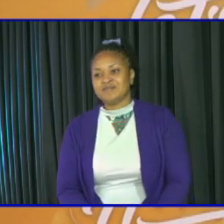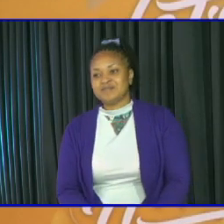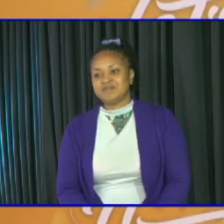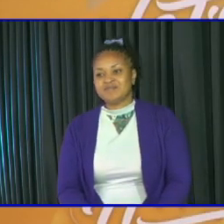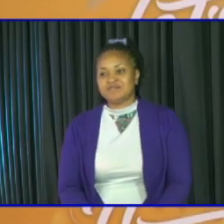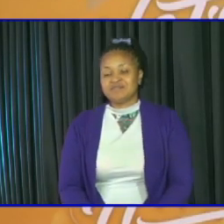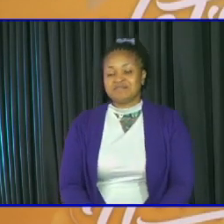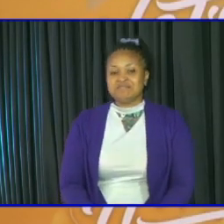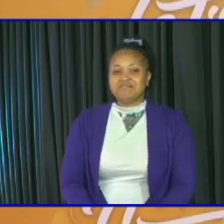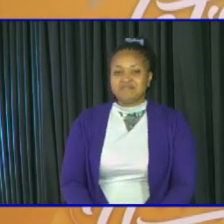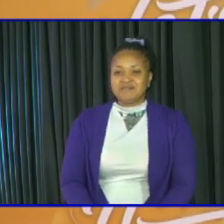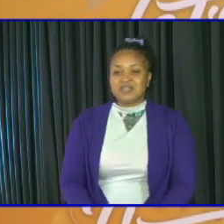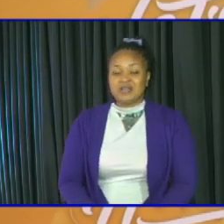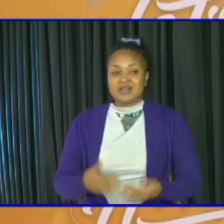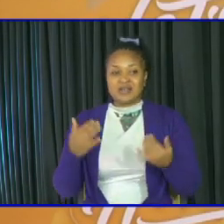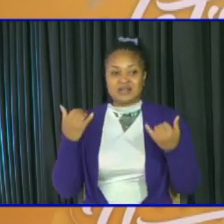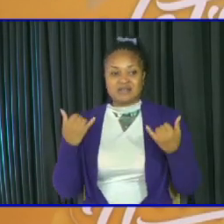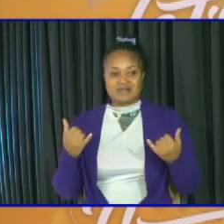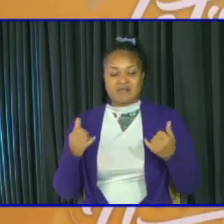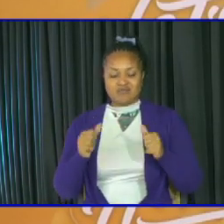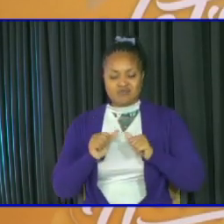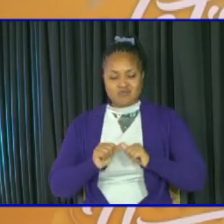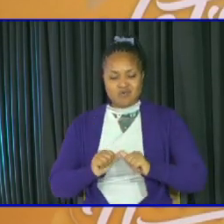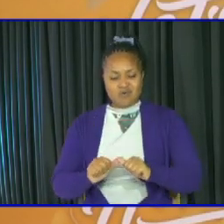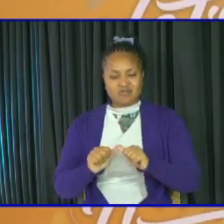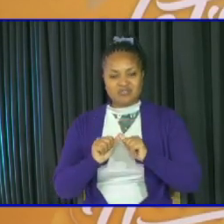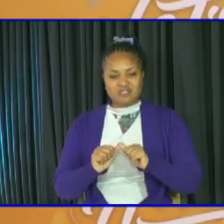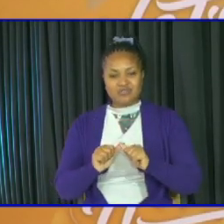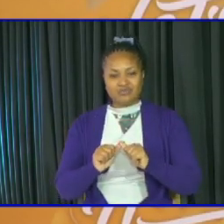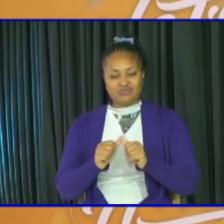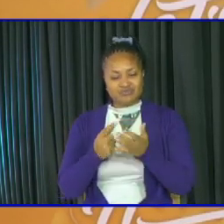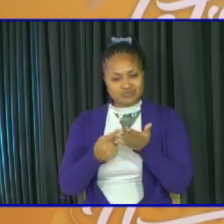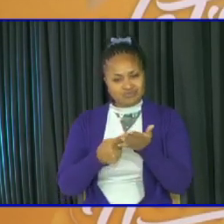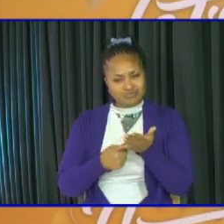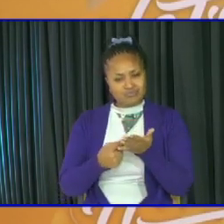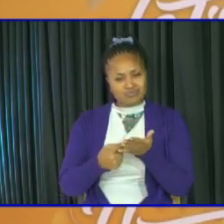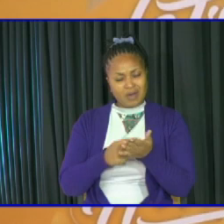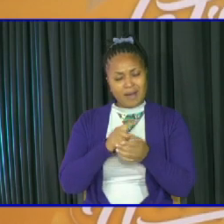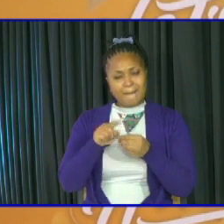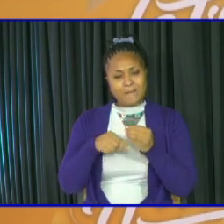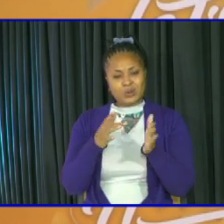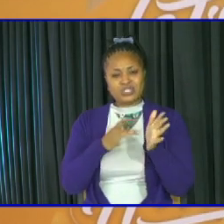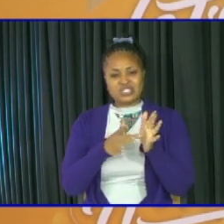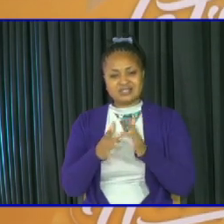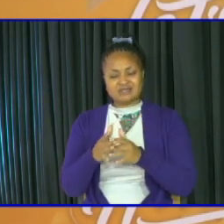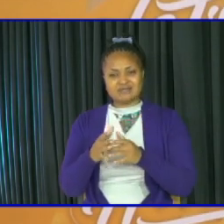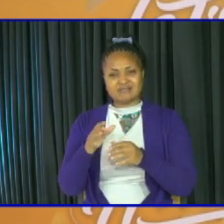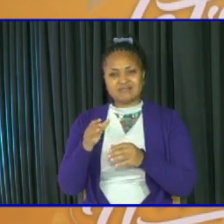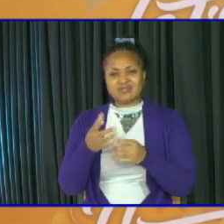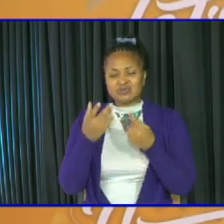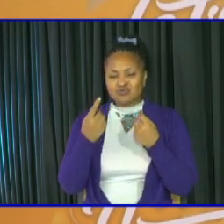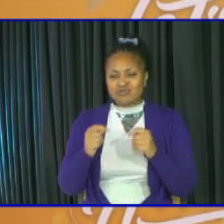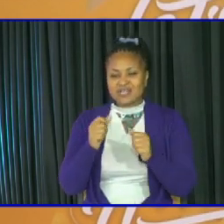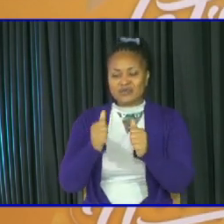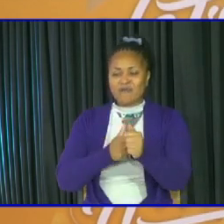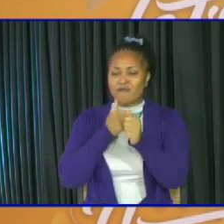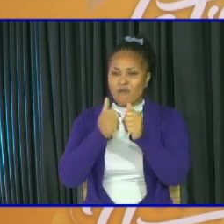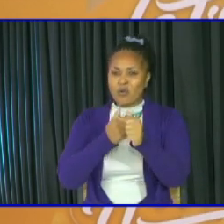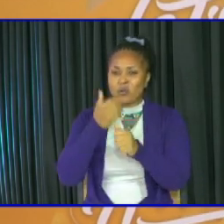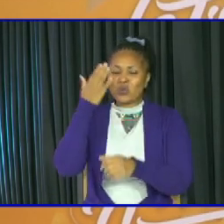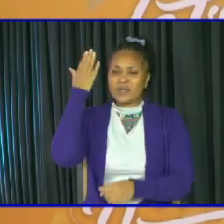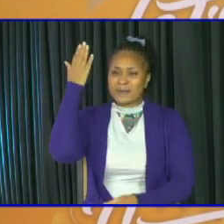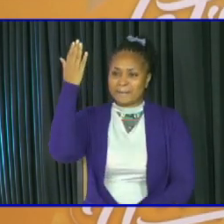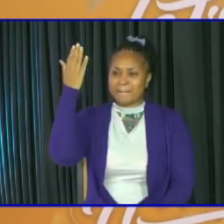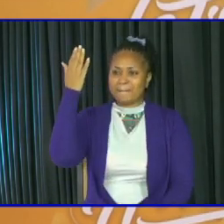As we continue to talk about Jesus and seek to follow him, let